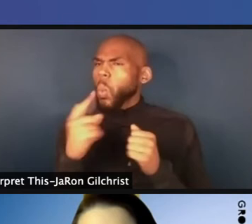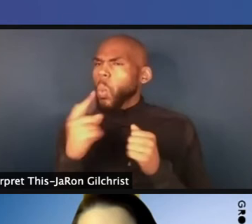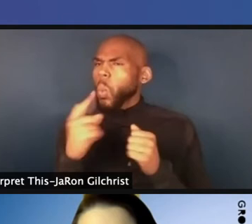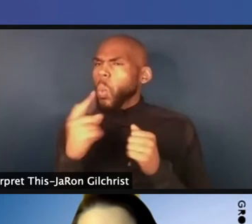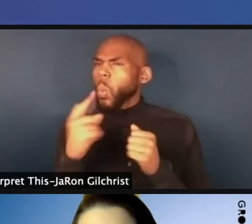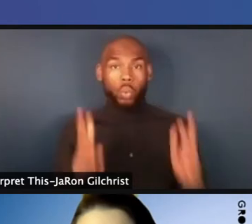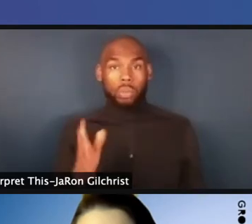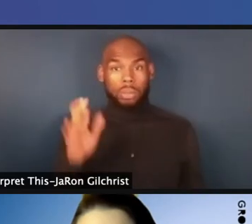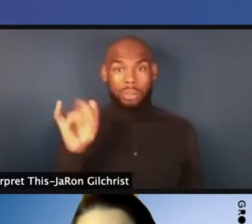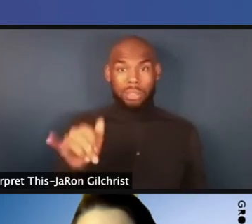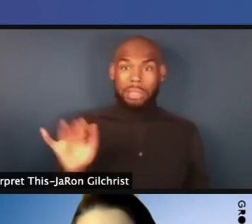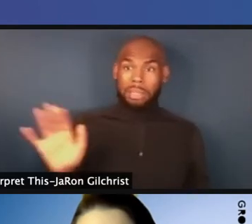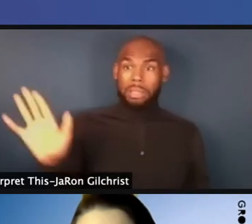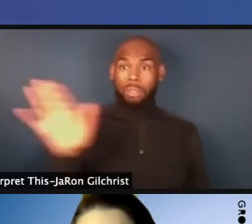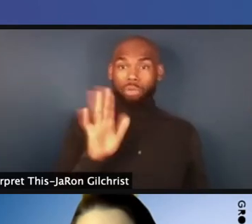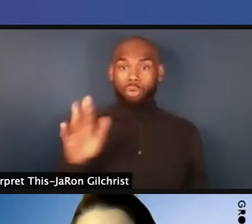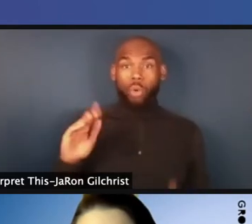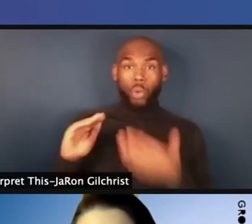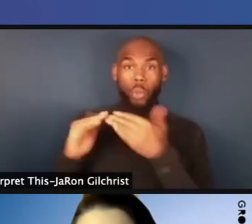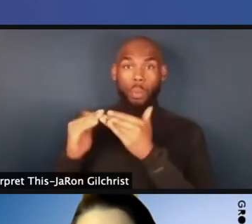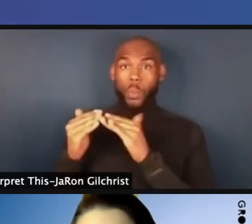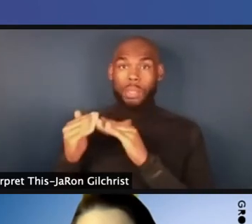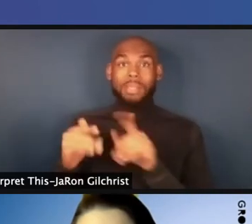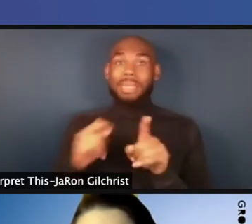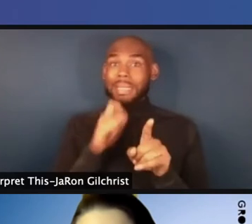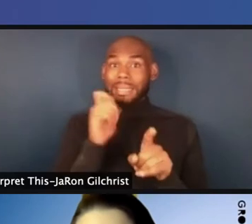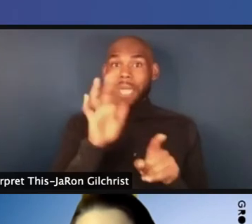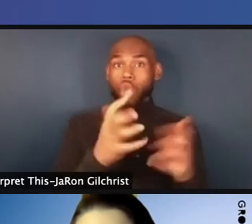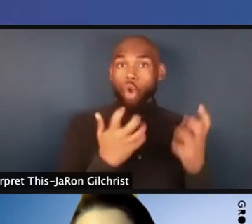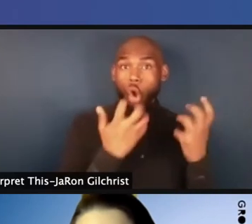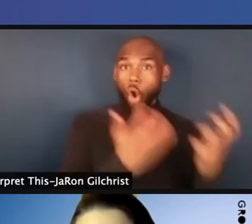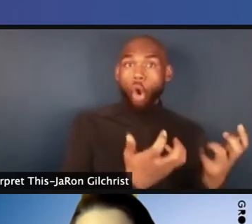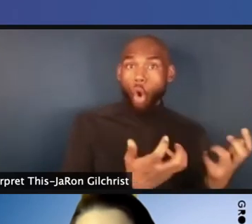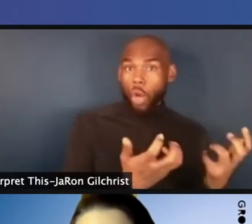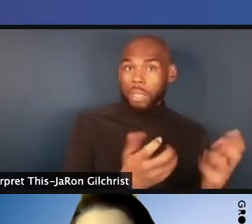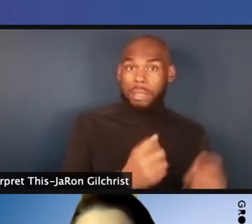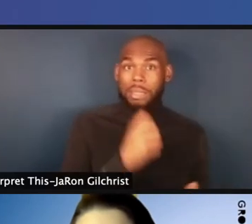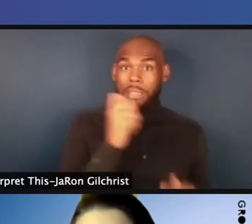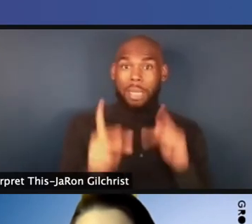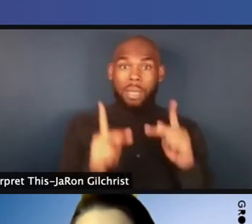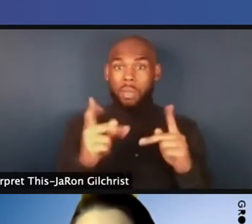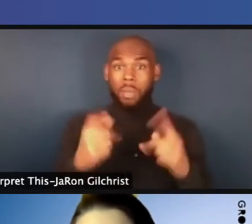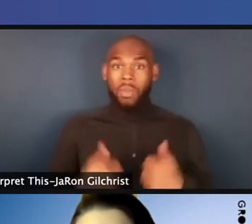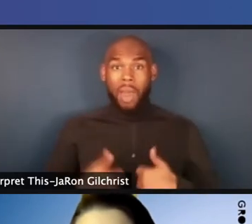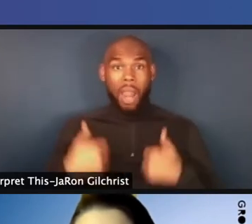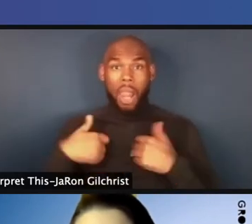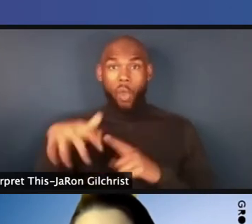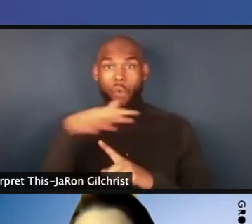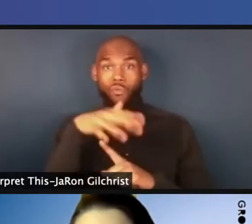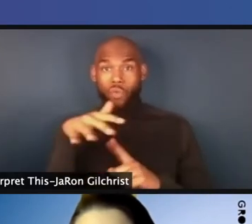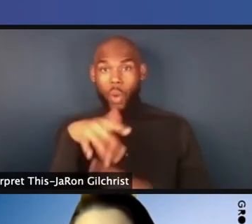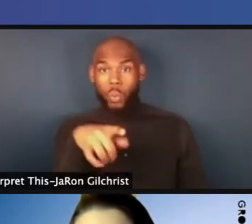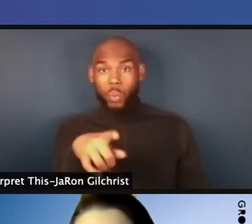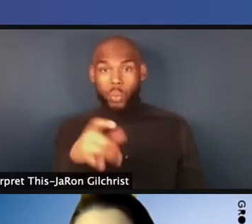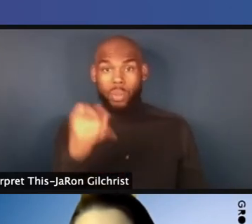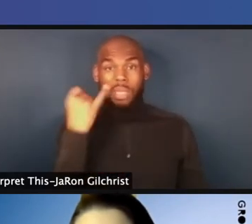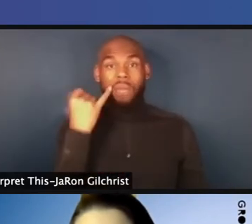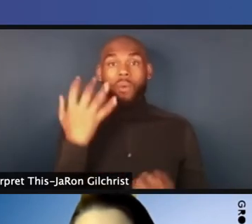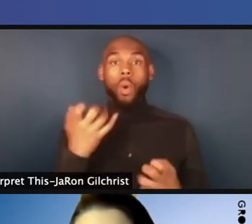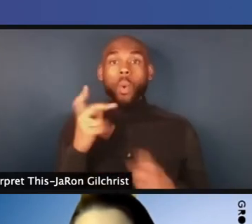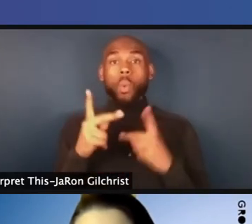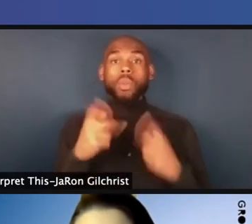your community. It's not your audience. It's not the people who live around you. And if you want the people who live across the street